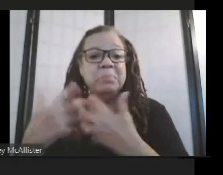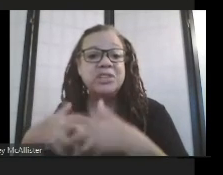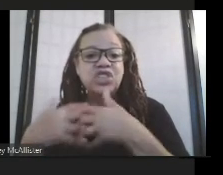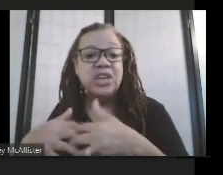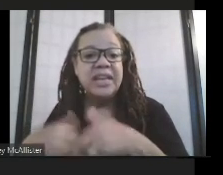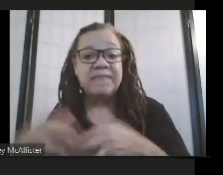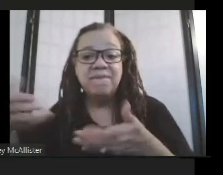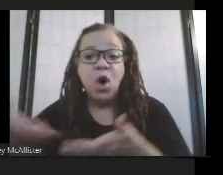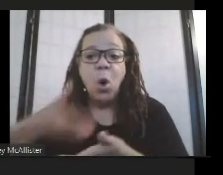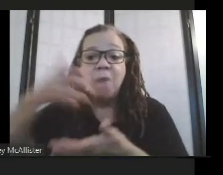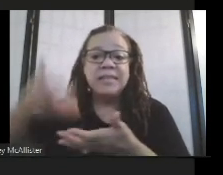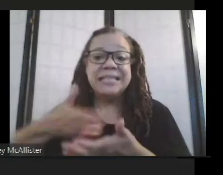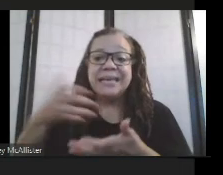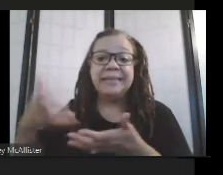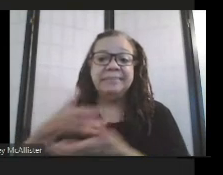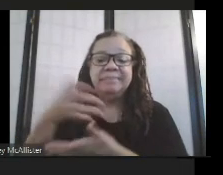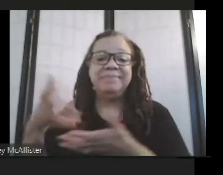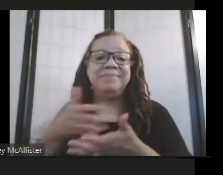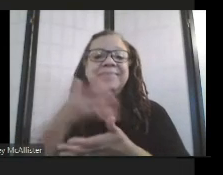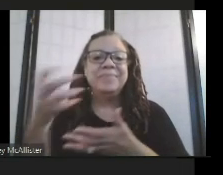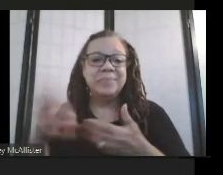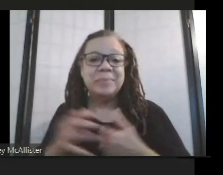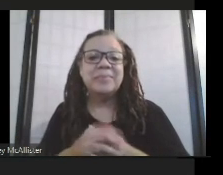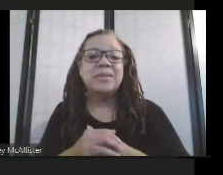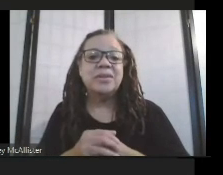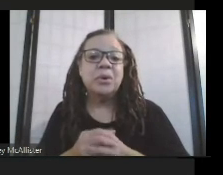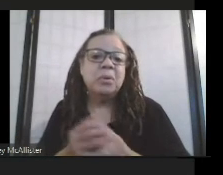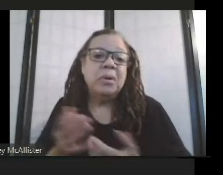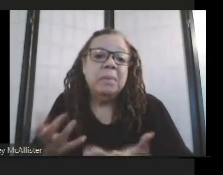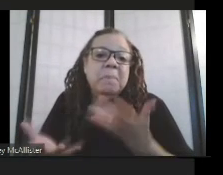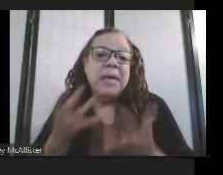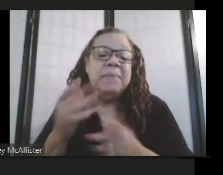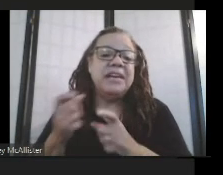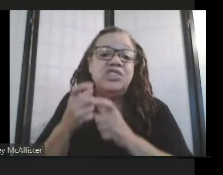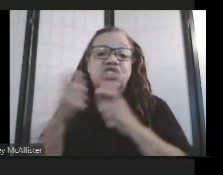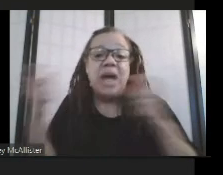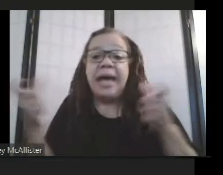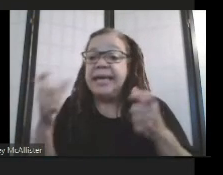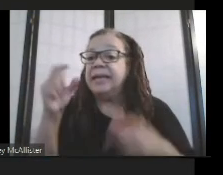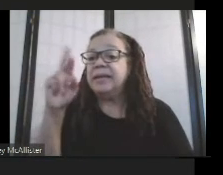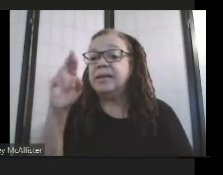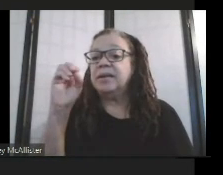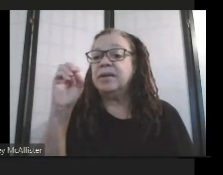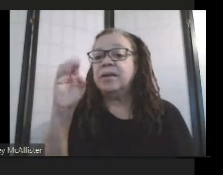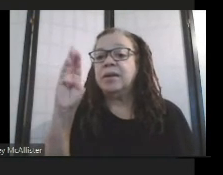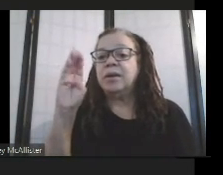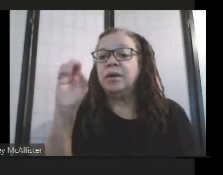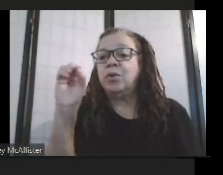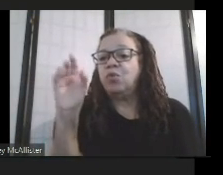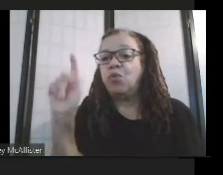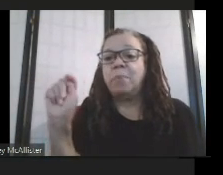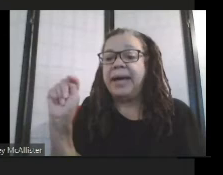machine, though clearly mechanical and maybe just a giant robot.